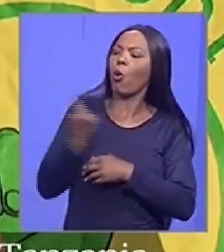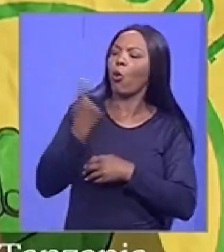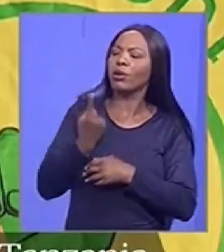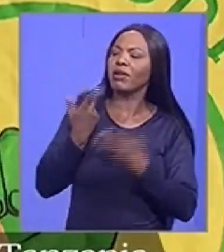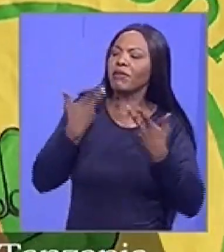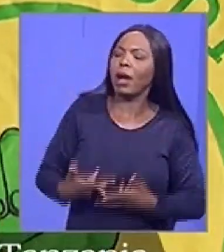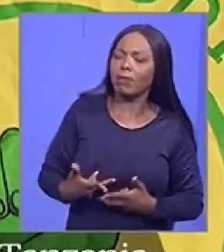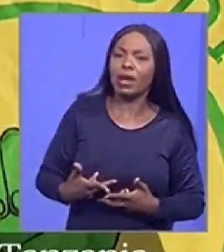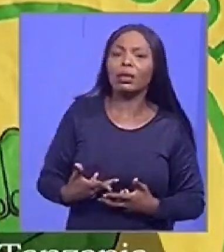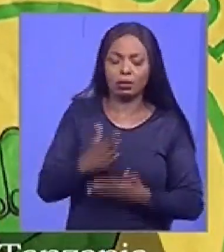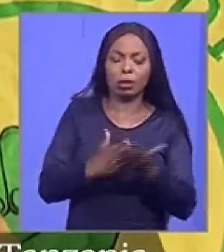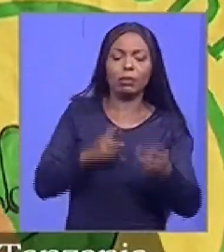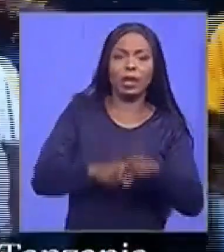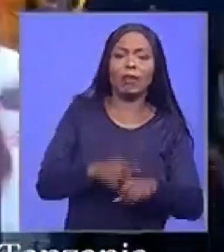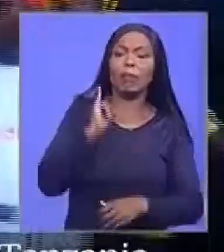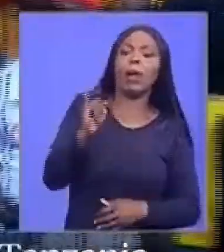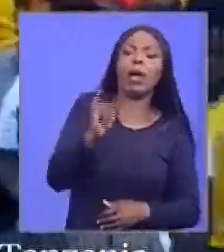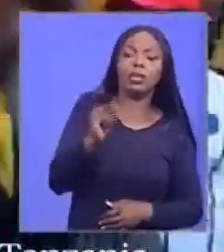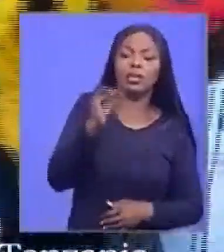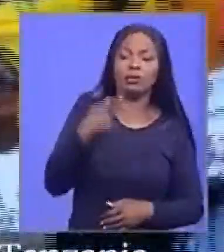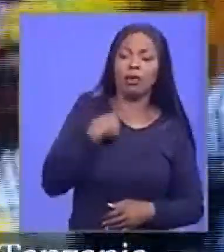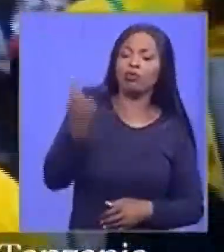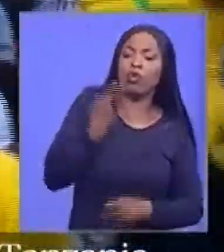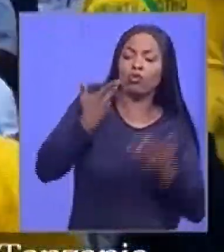bad. Sometimes it's bad to be alone.